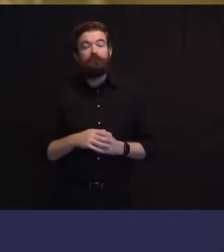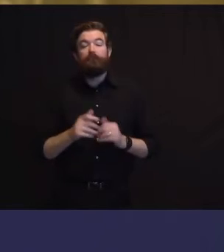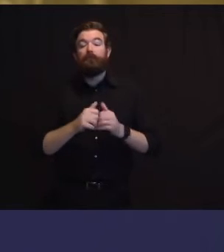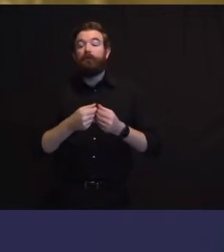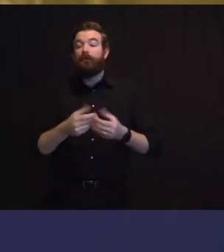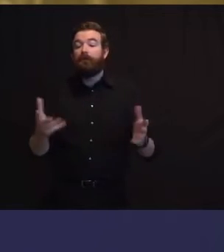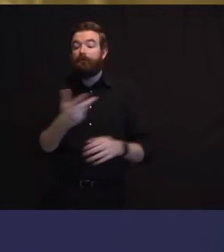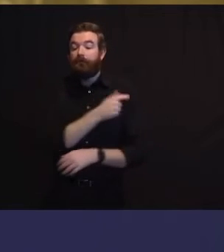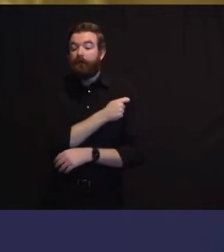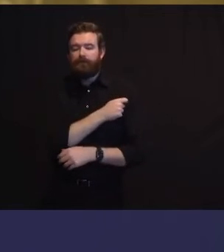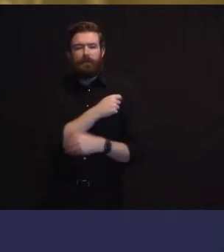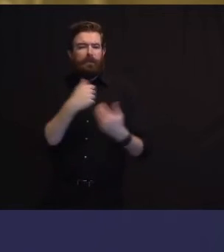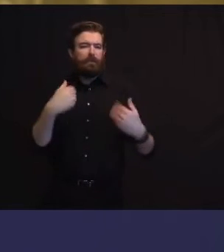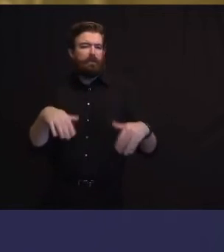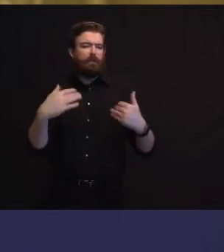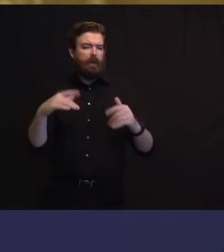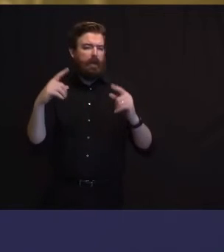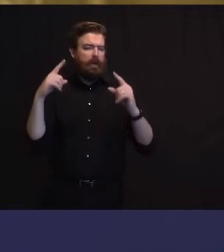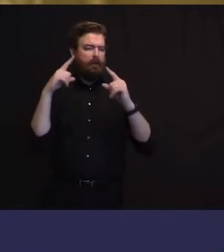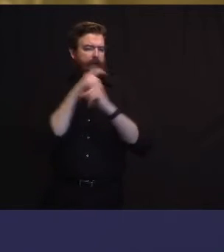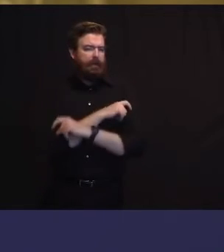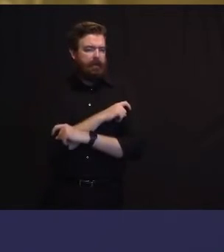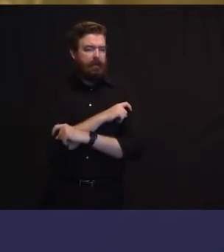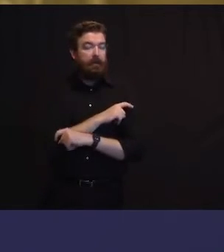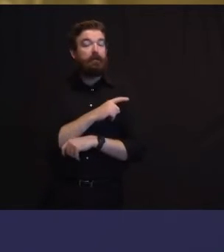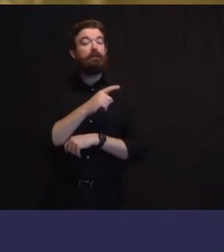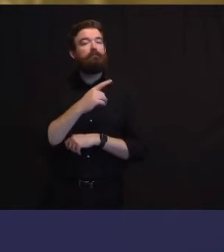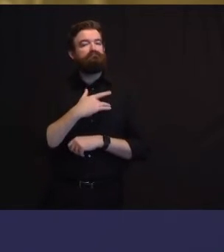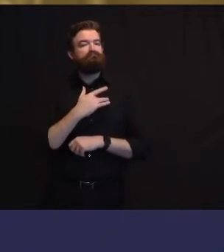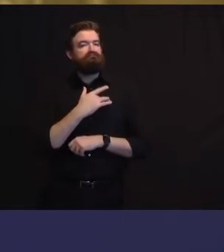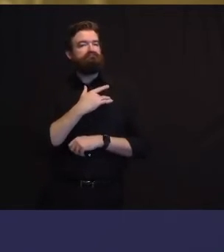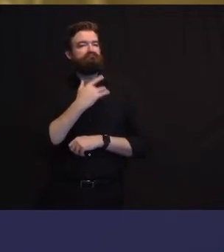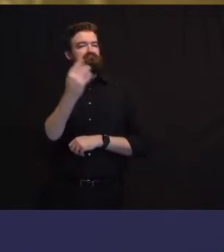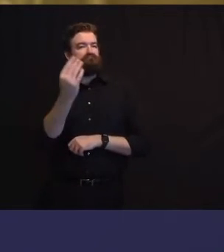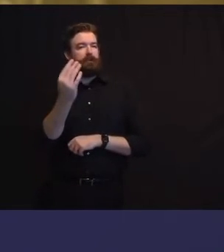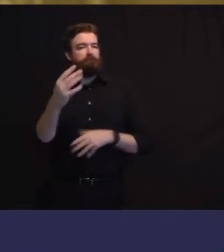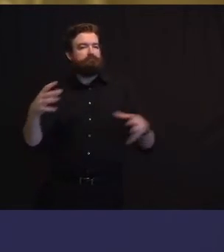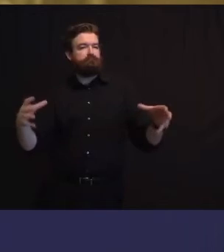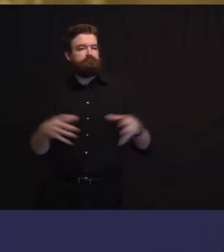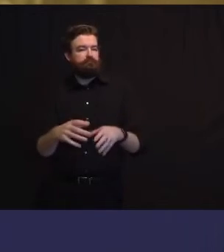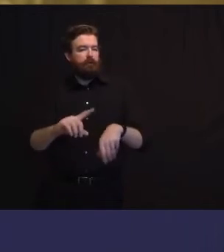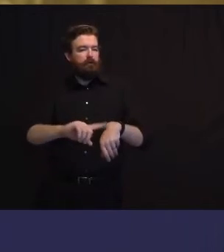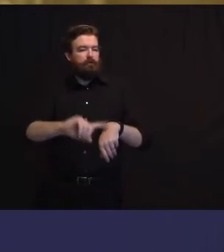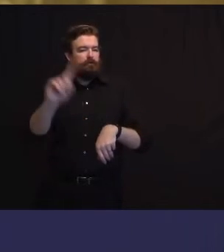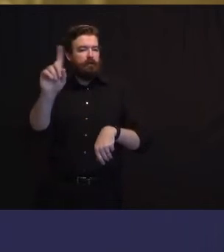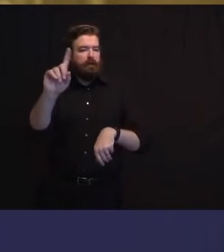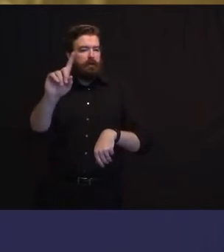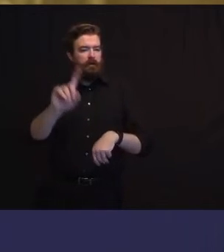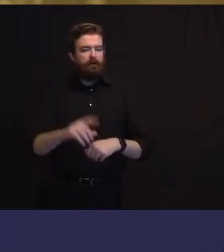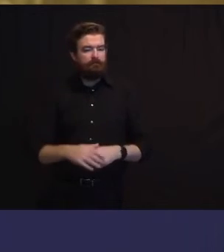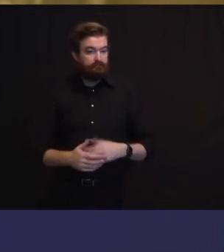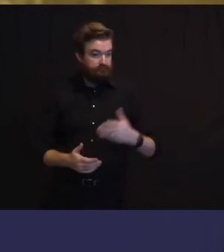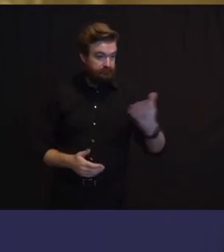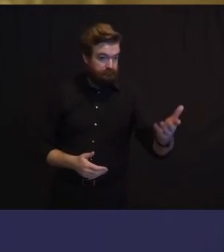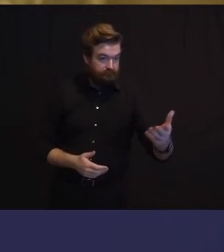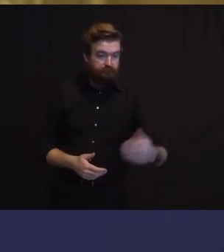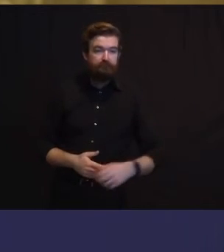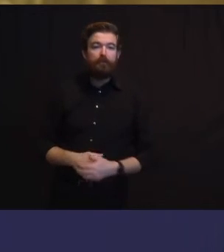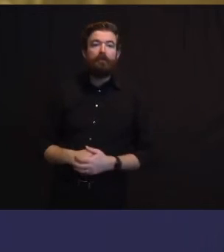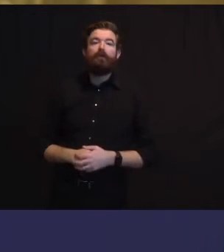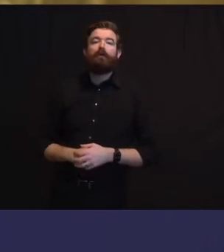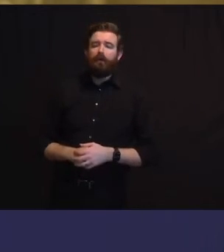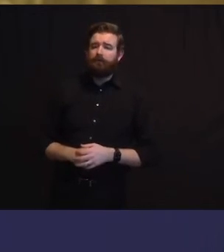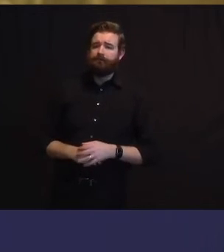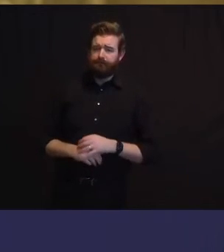otherwise, Monday at 1 o'clock. With that, Matt, good afternoon. Good afternoon, Governor. Last night you were asked on Ask the